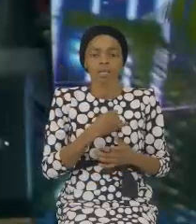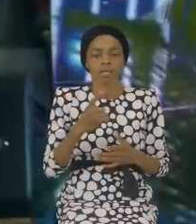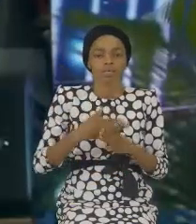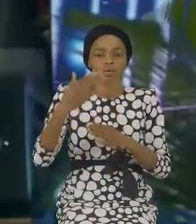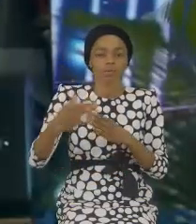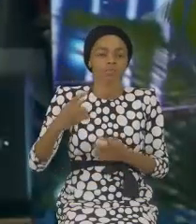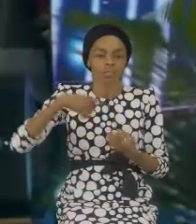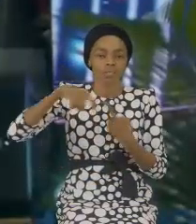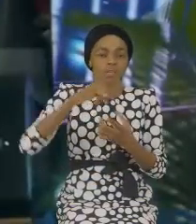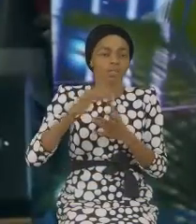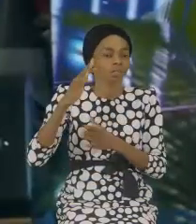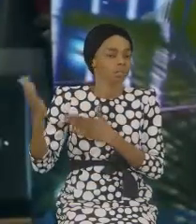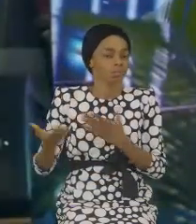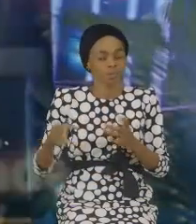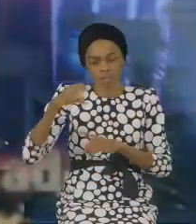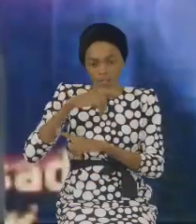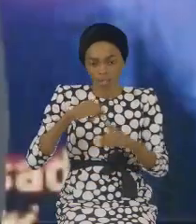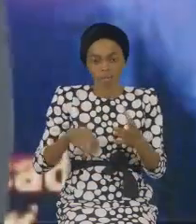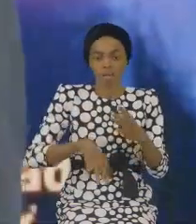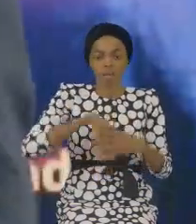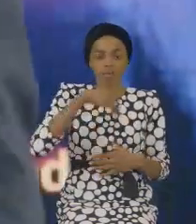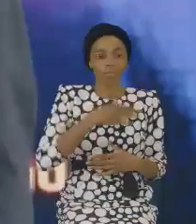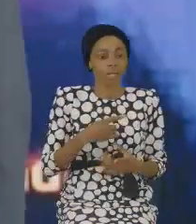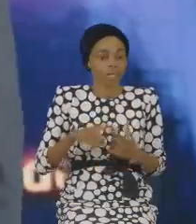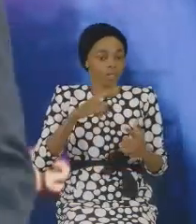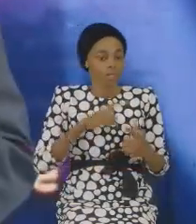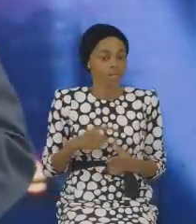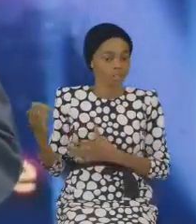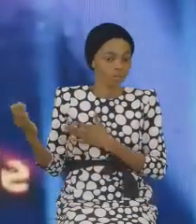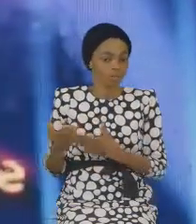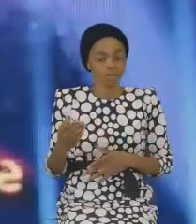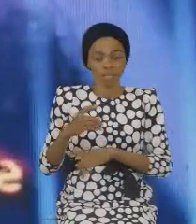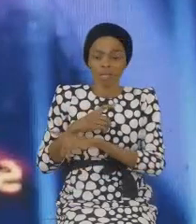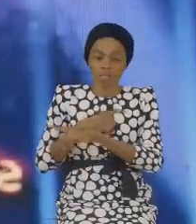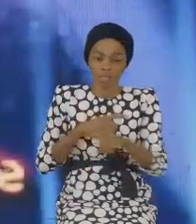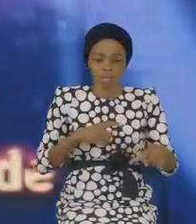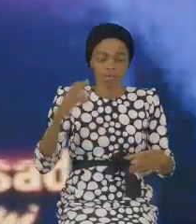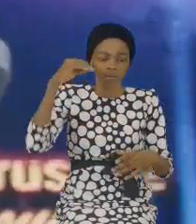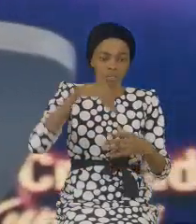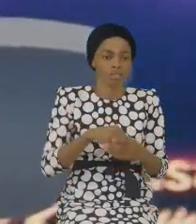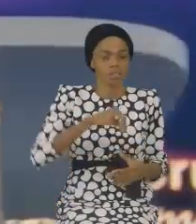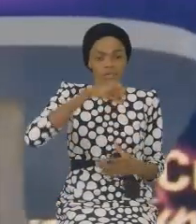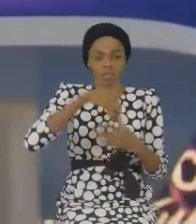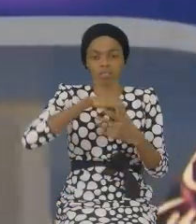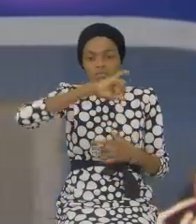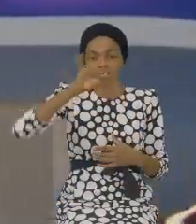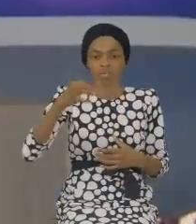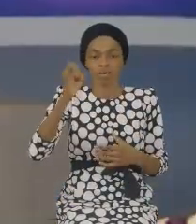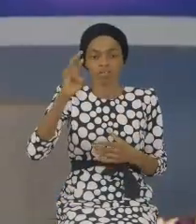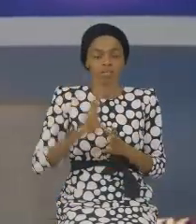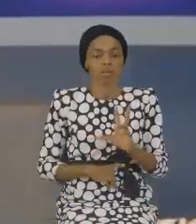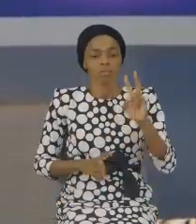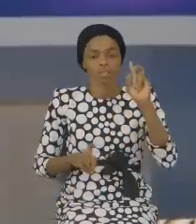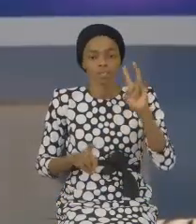them out and then you bring them into. In Jeremiah chapter 2, reading